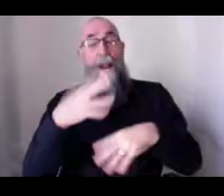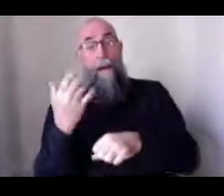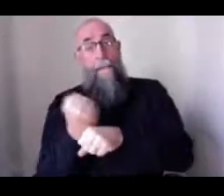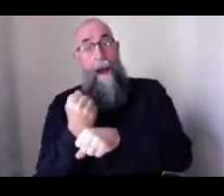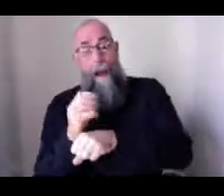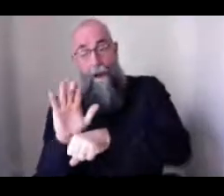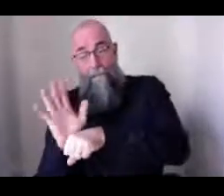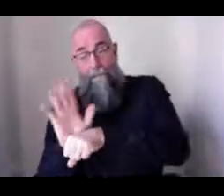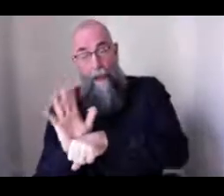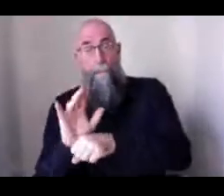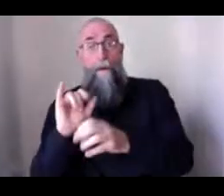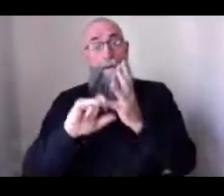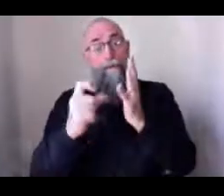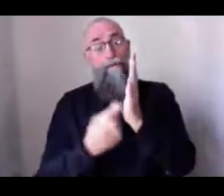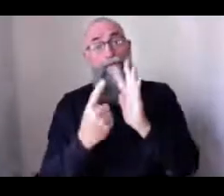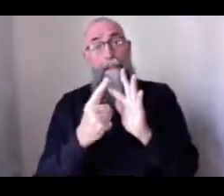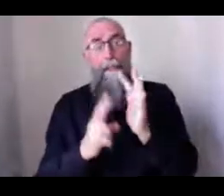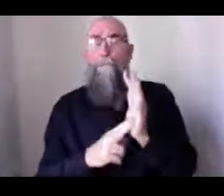are ineligible.